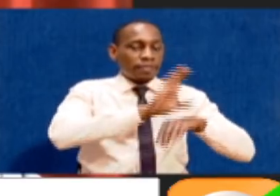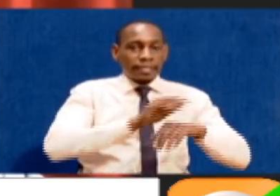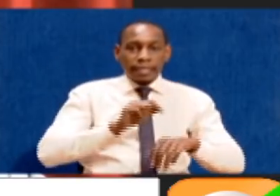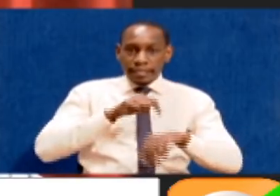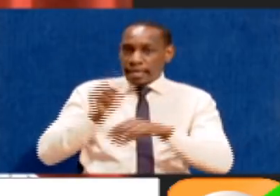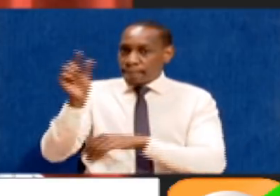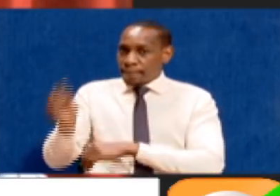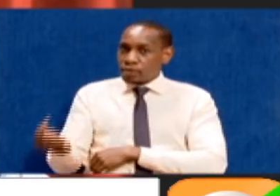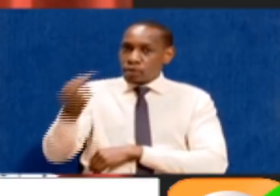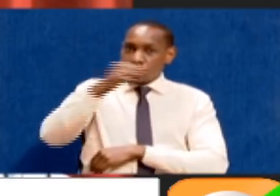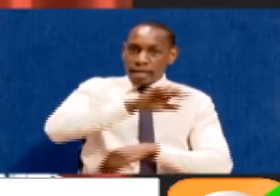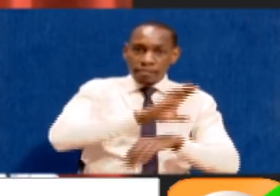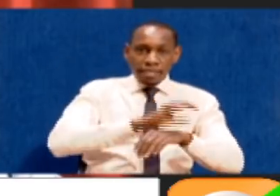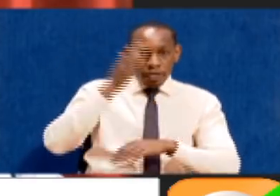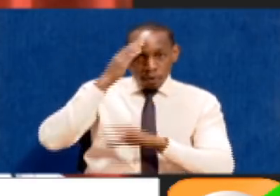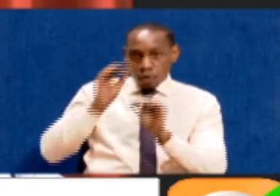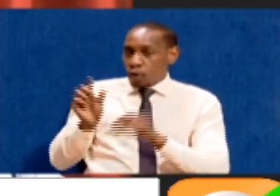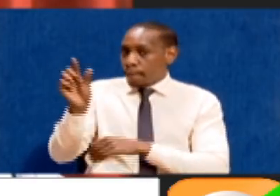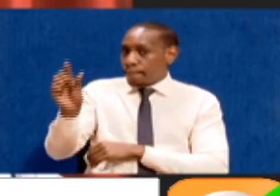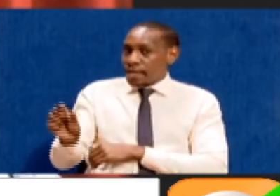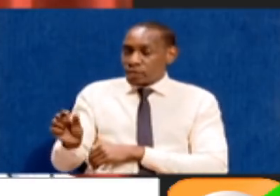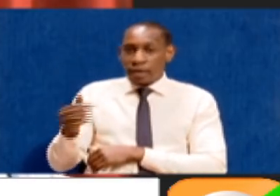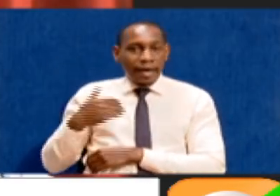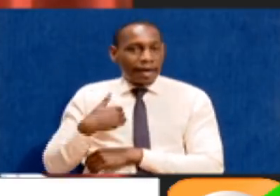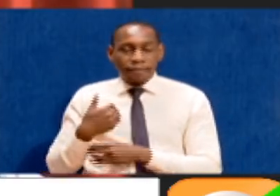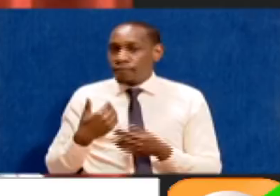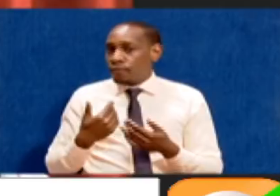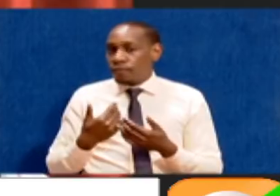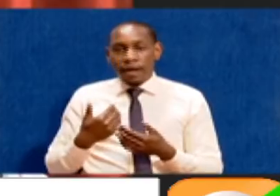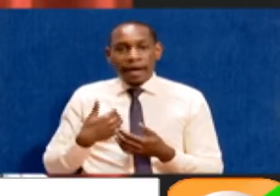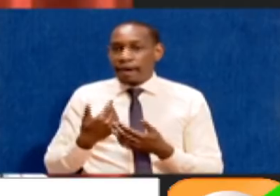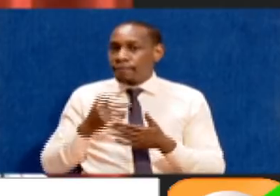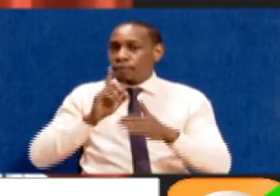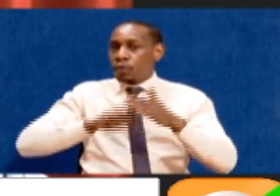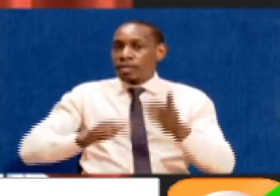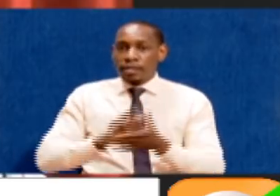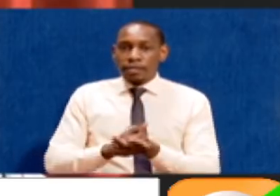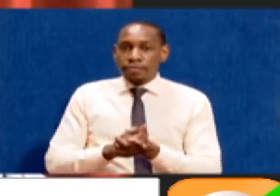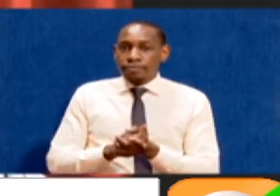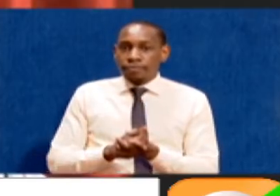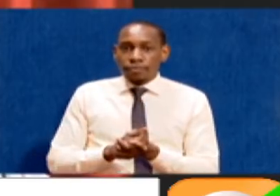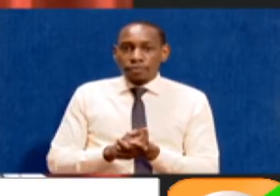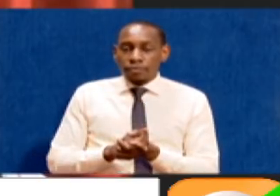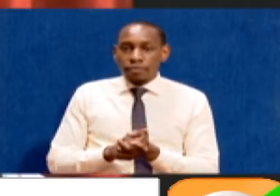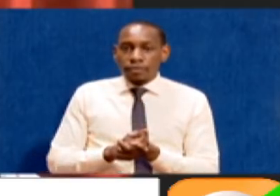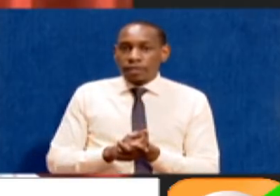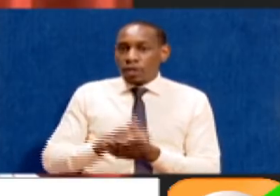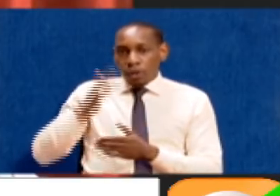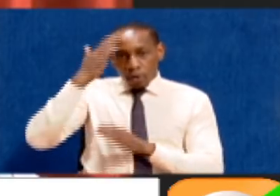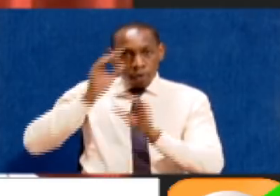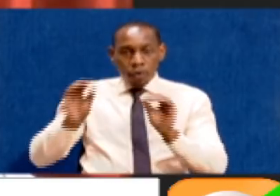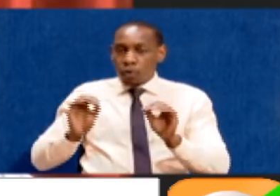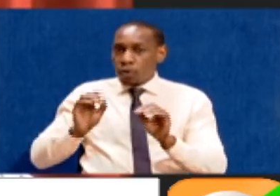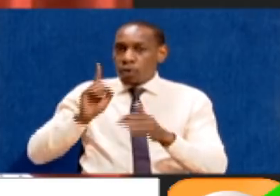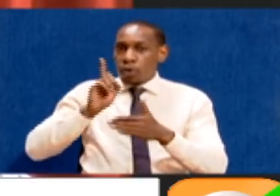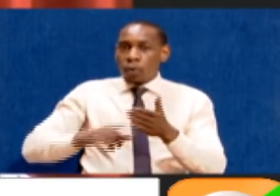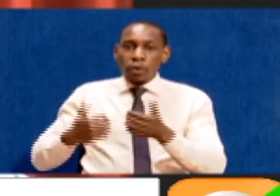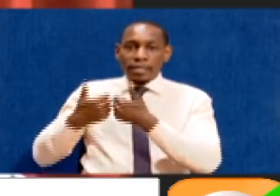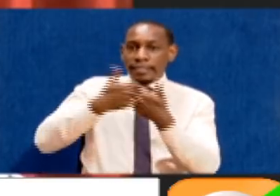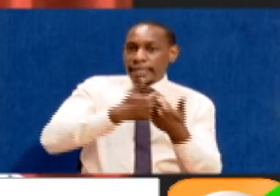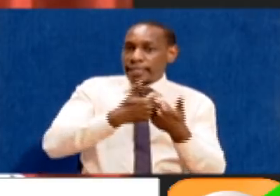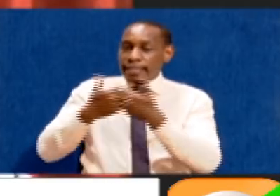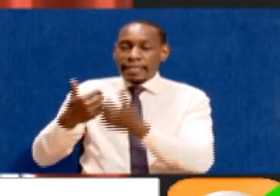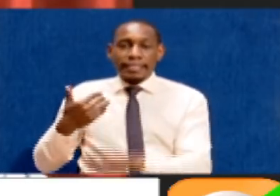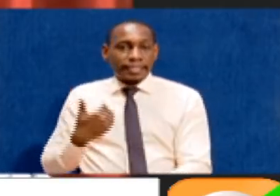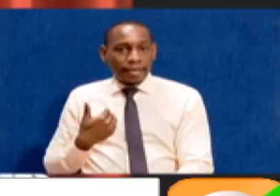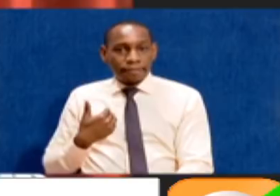coming to church, you do not know what they are carrying. You do not know what they are coming with. You do not know what battles they have